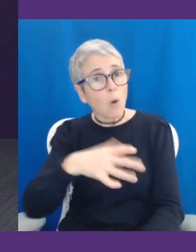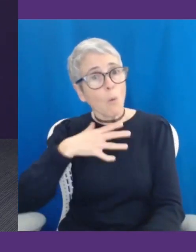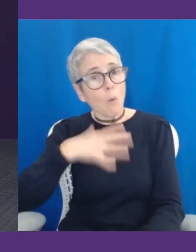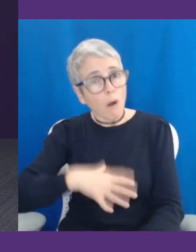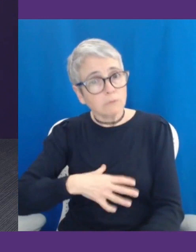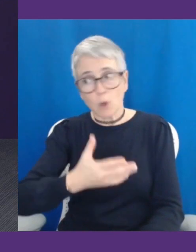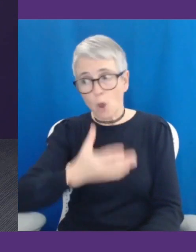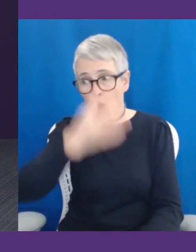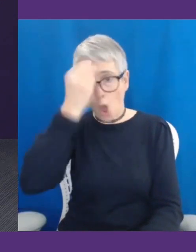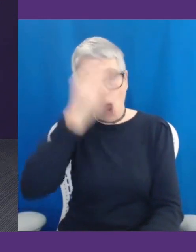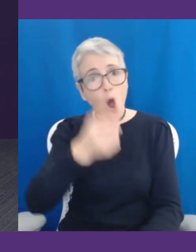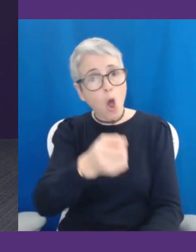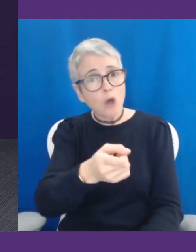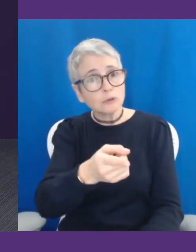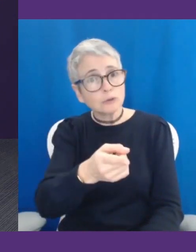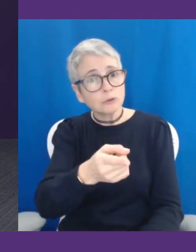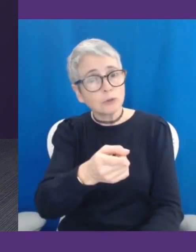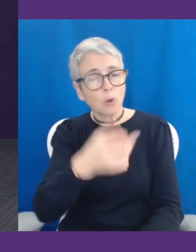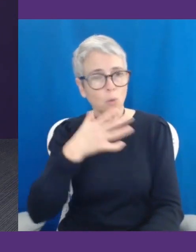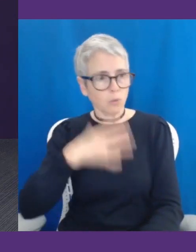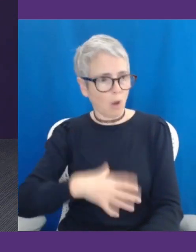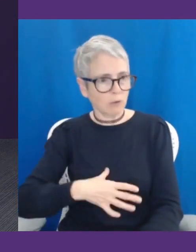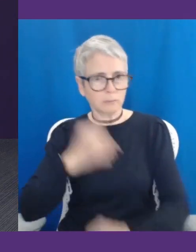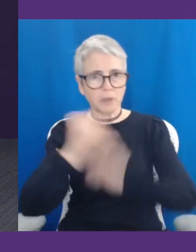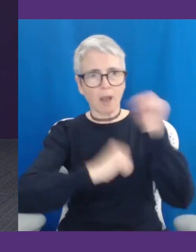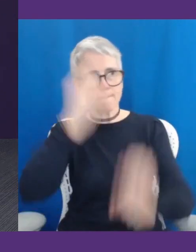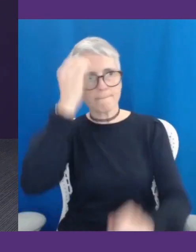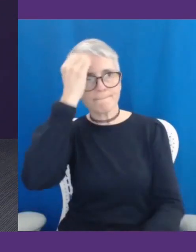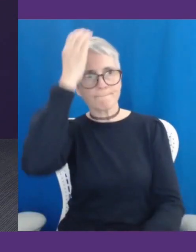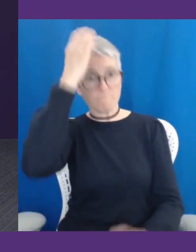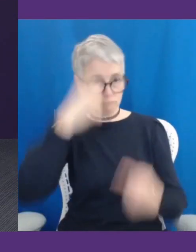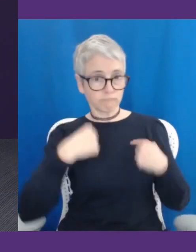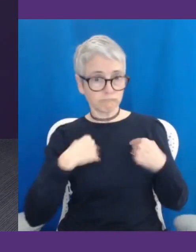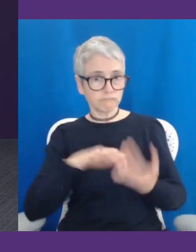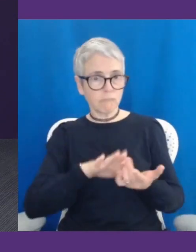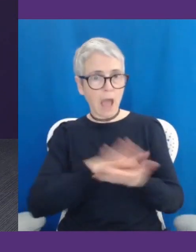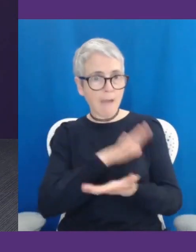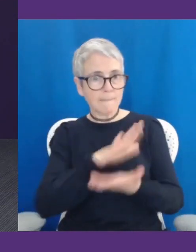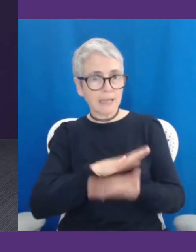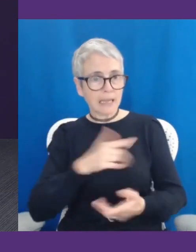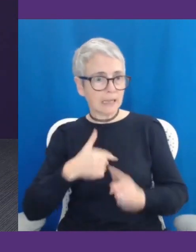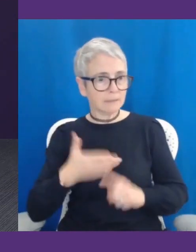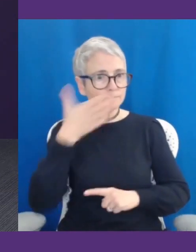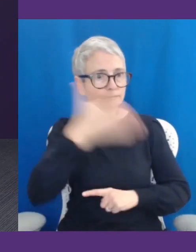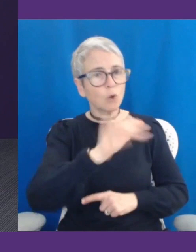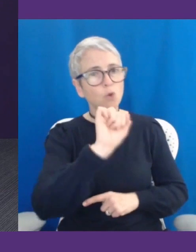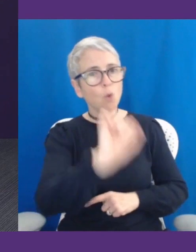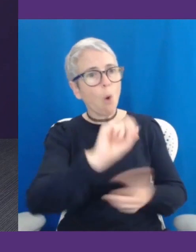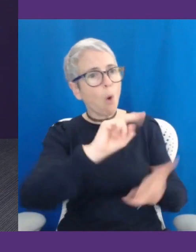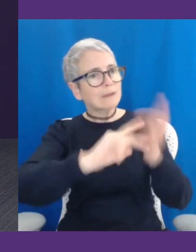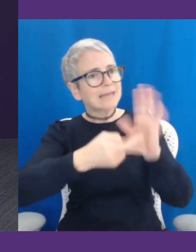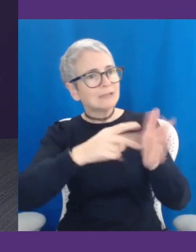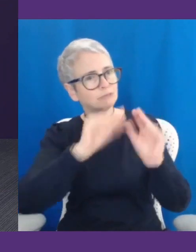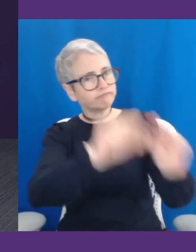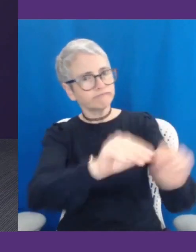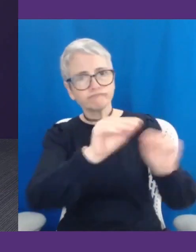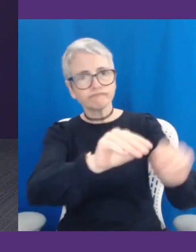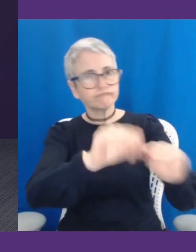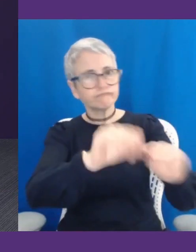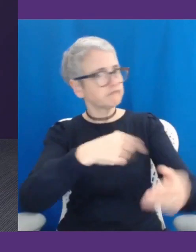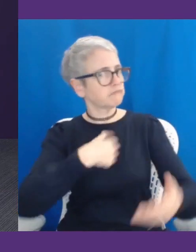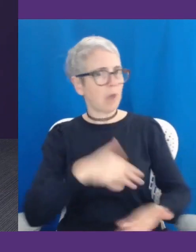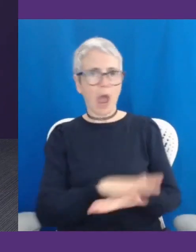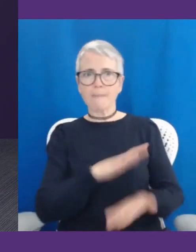you would like the training, the knowledge, I would like to offer that to your organization. We do not ask for anything in return. We don't want your commercial accounts. We don't want